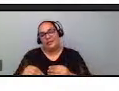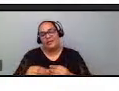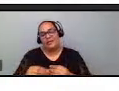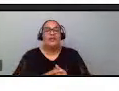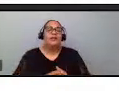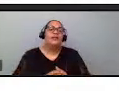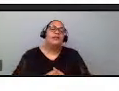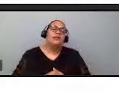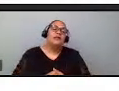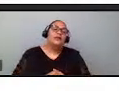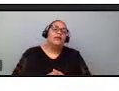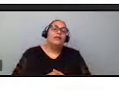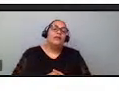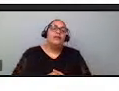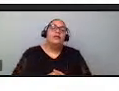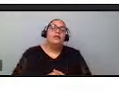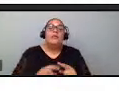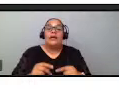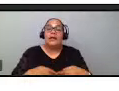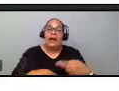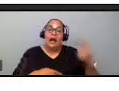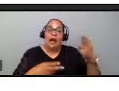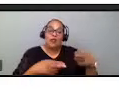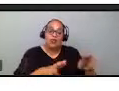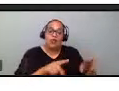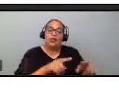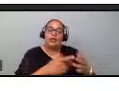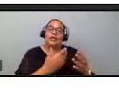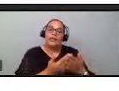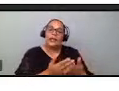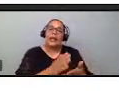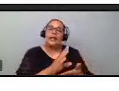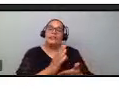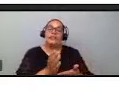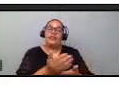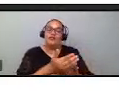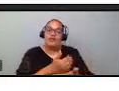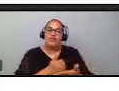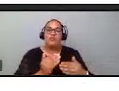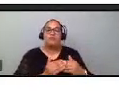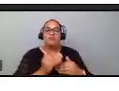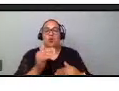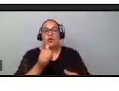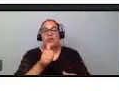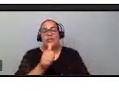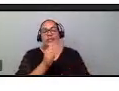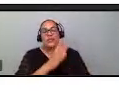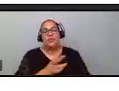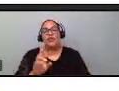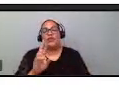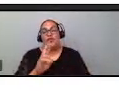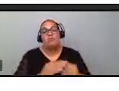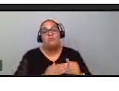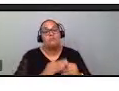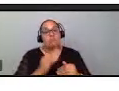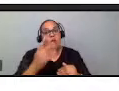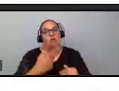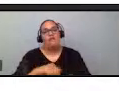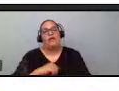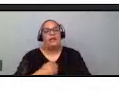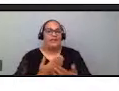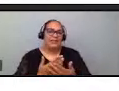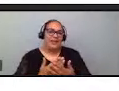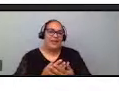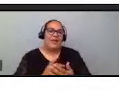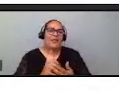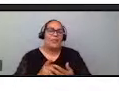along um and the high road can generate more than 6 billion Rand more for us than